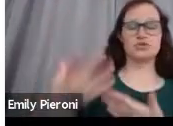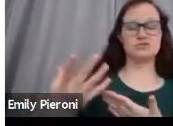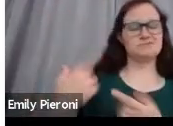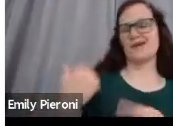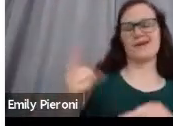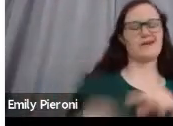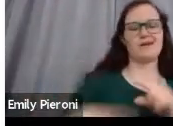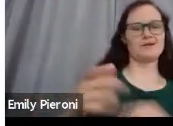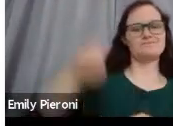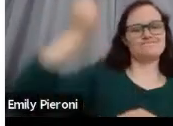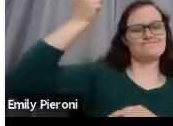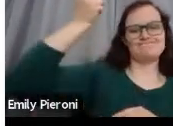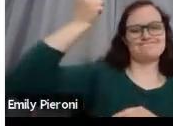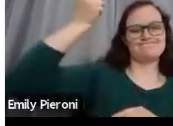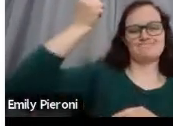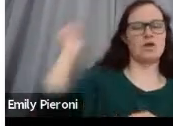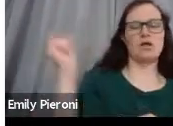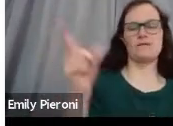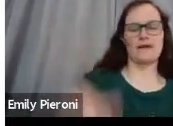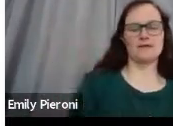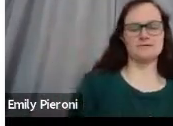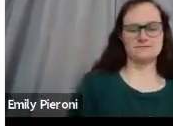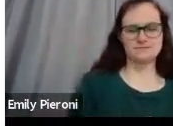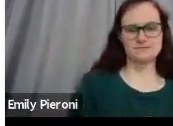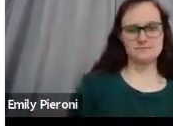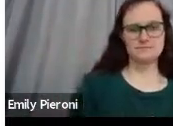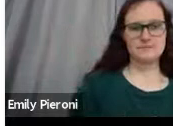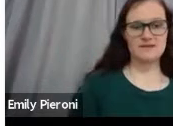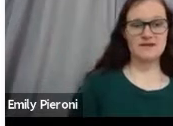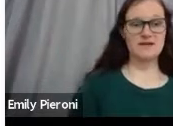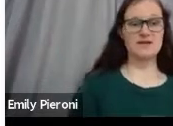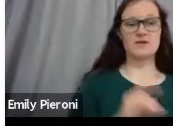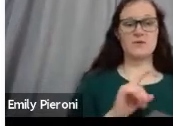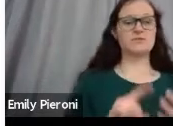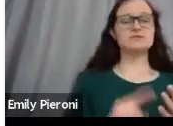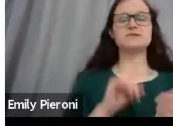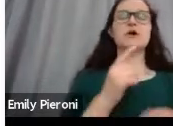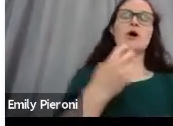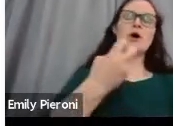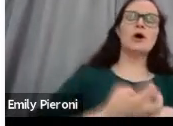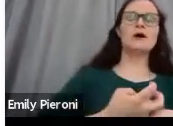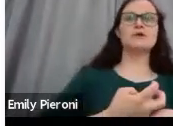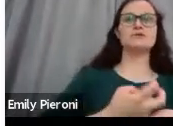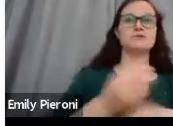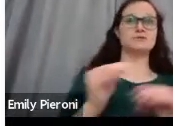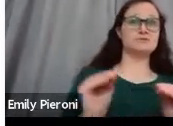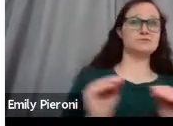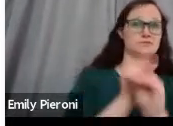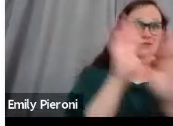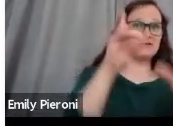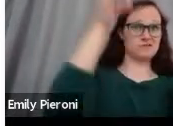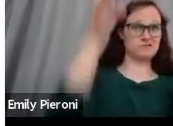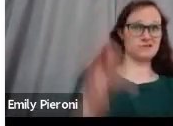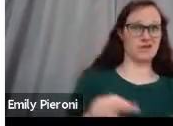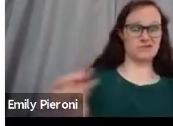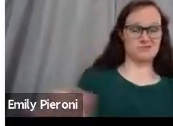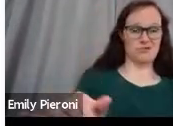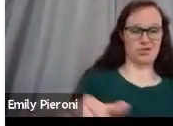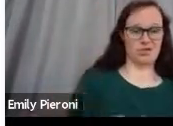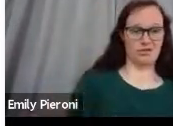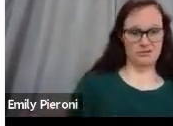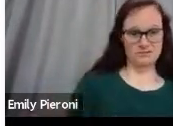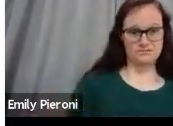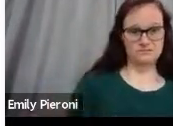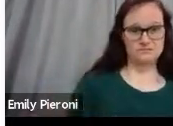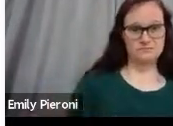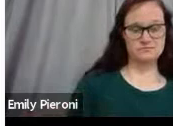what it means. And it also hampers clear decision making. Now, data with a story, I haven't even